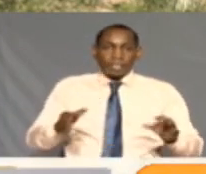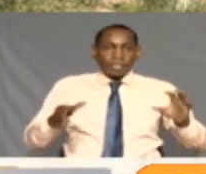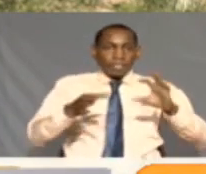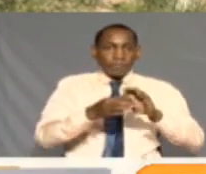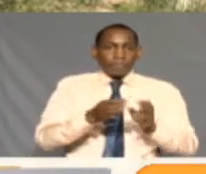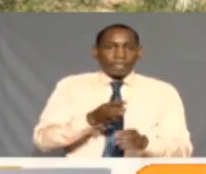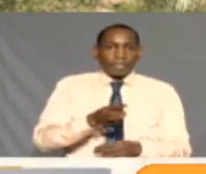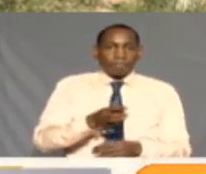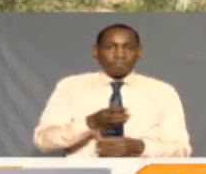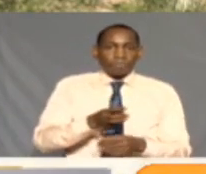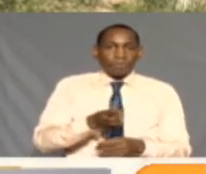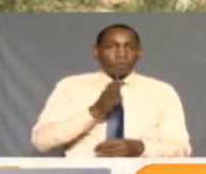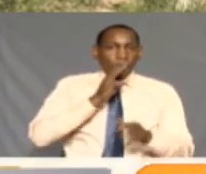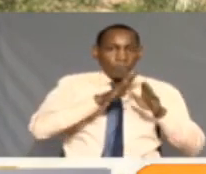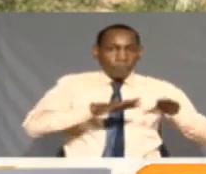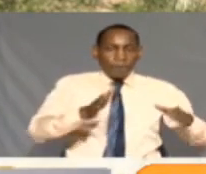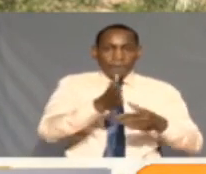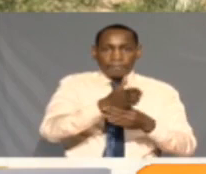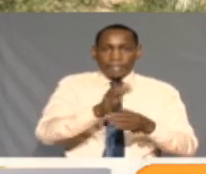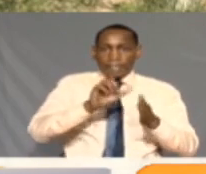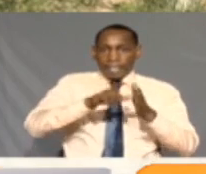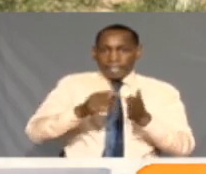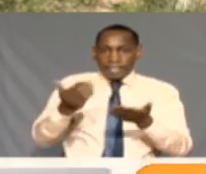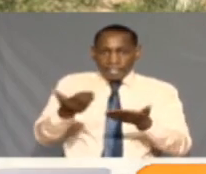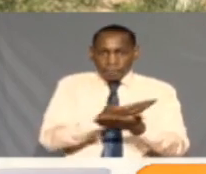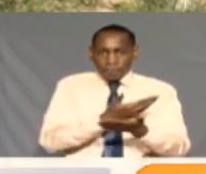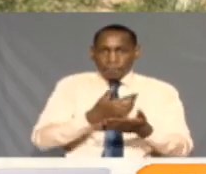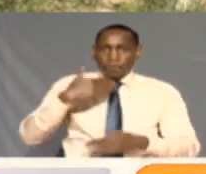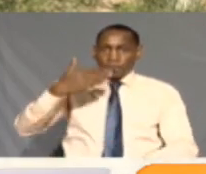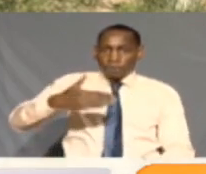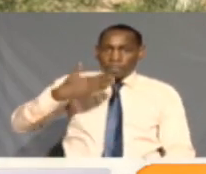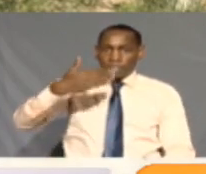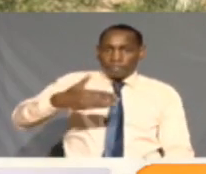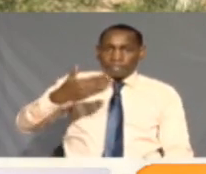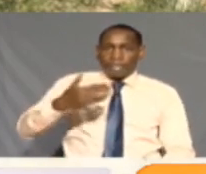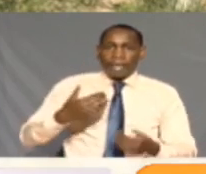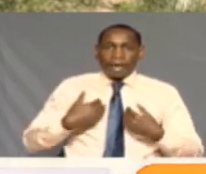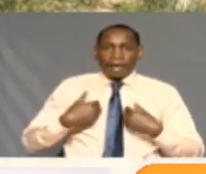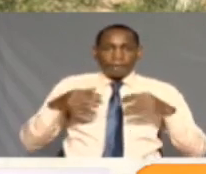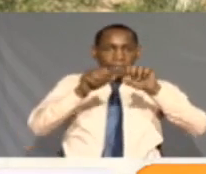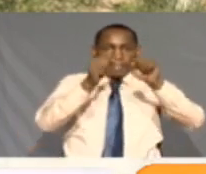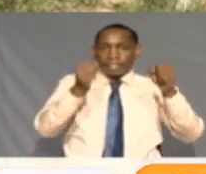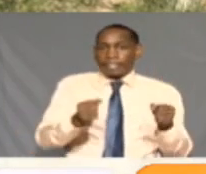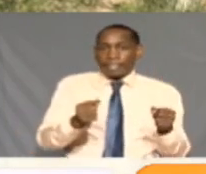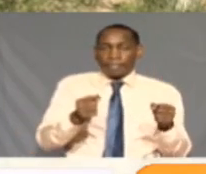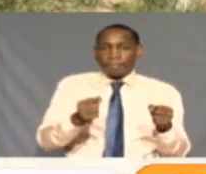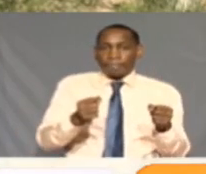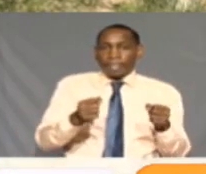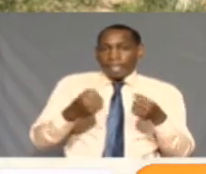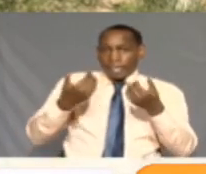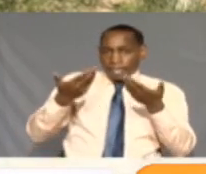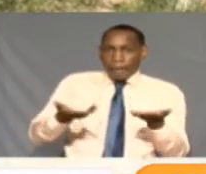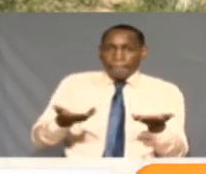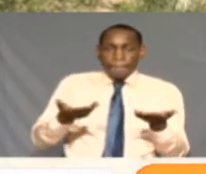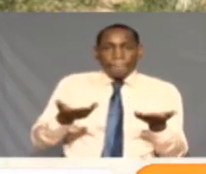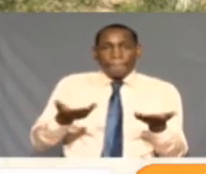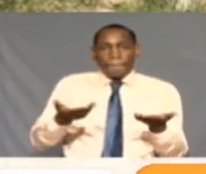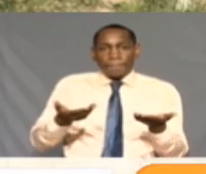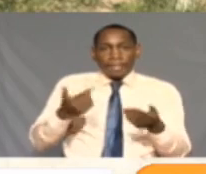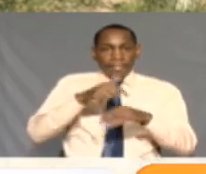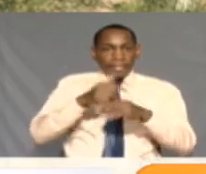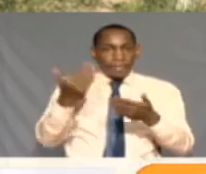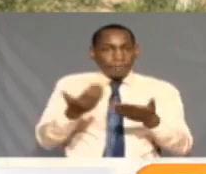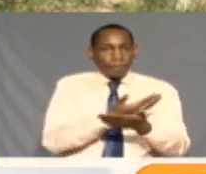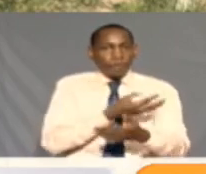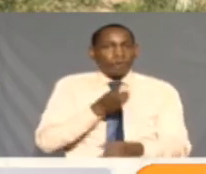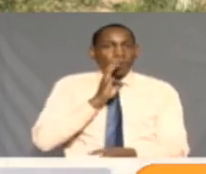And then after using that, what we flush away daily, because we use a recirculation system, is what now, when we flush